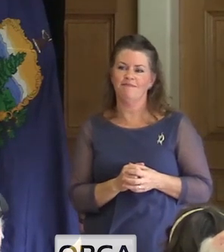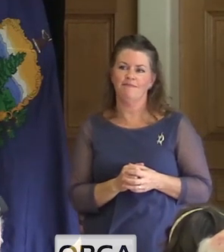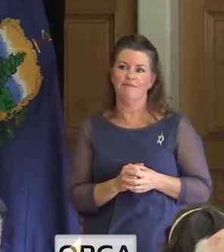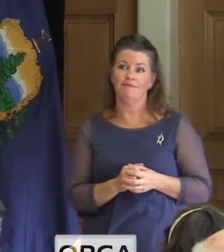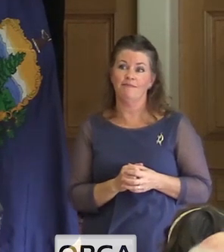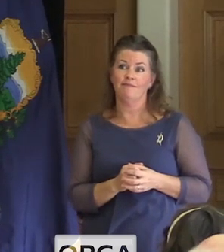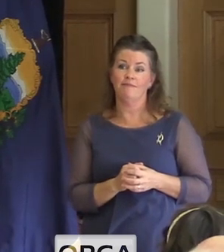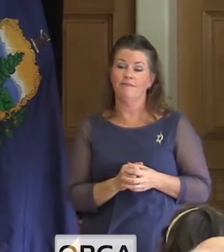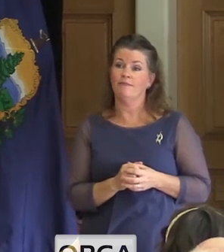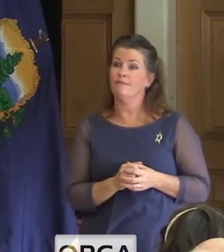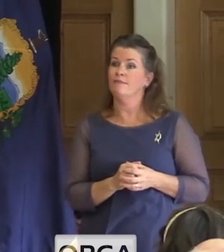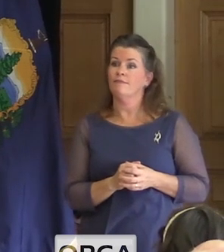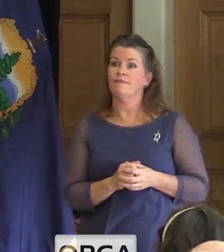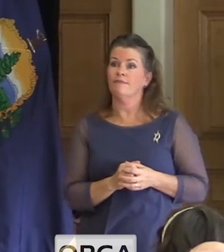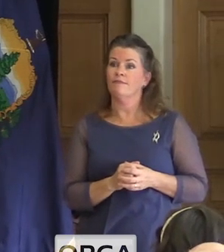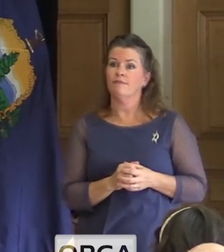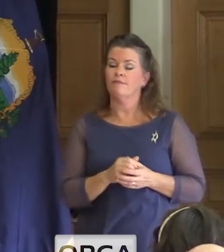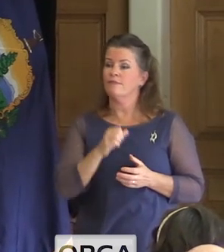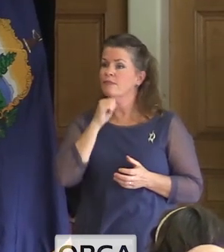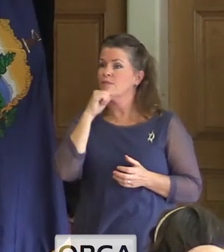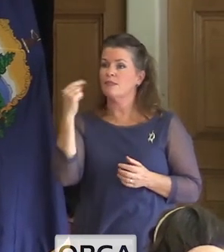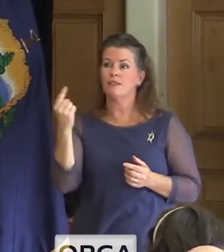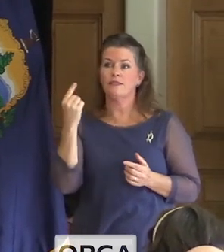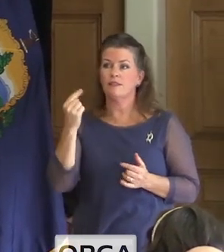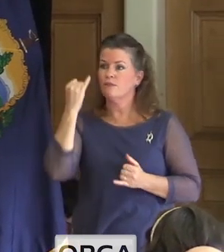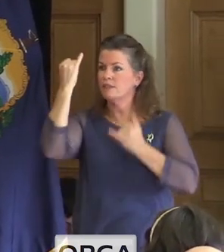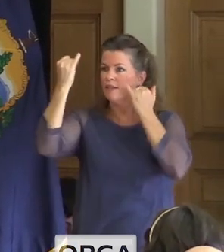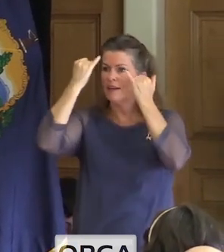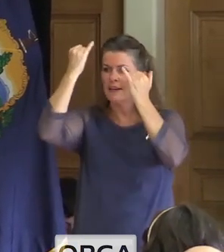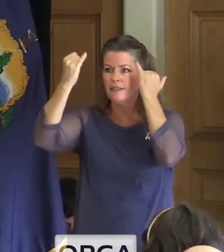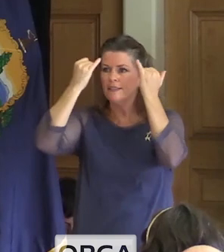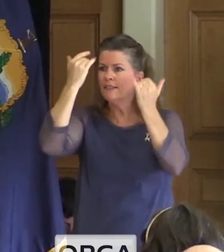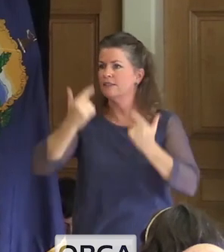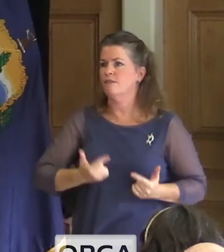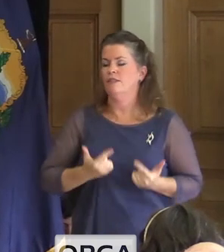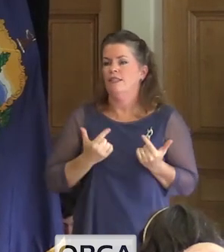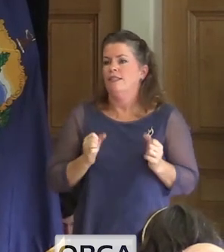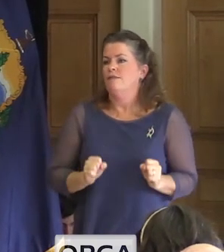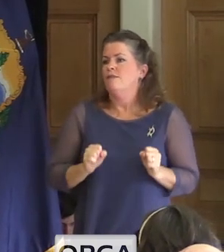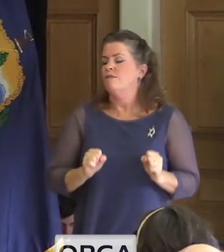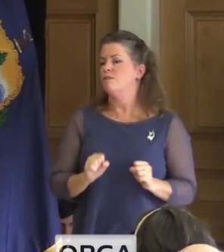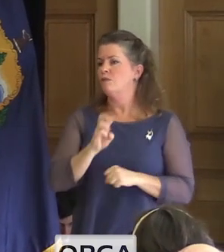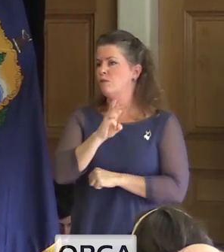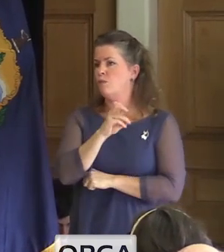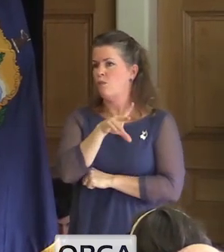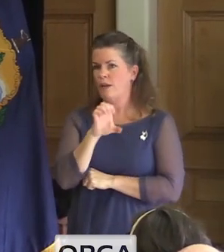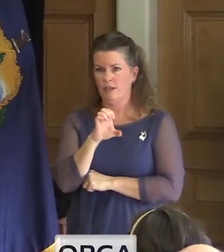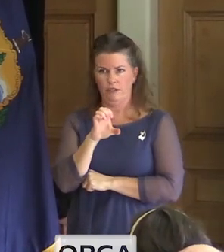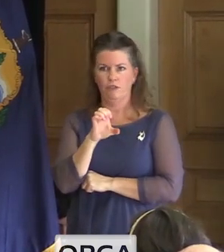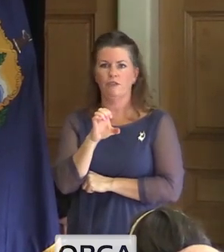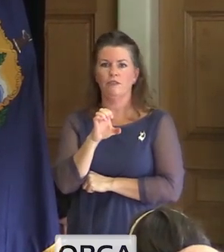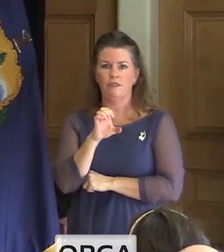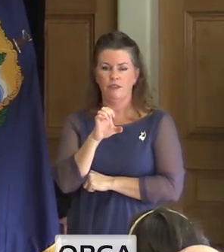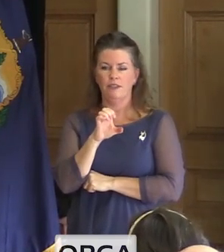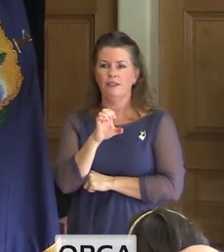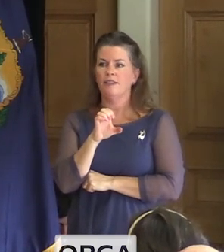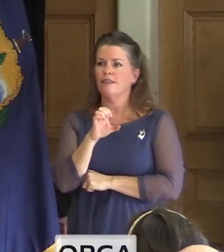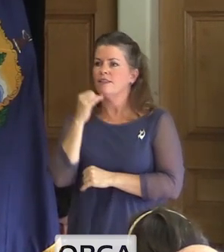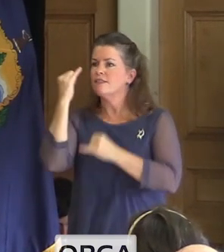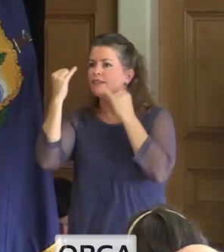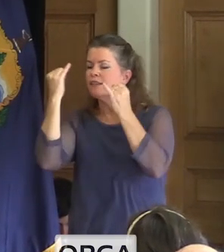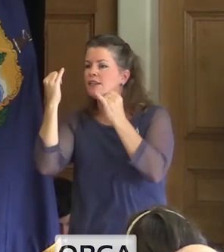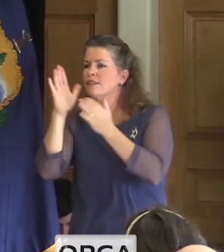But it's not just the idea of a living wage which is sweeping the country. The idea that we should make public colleges